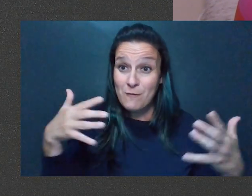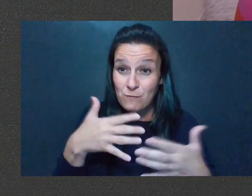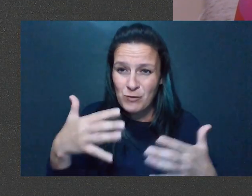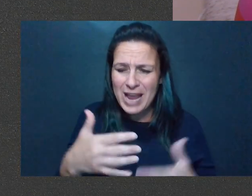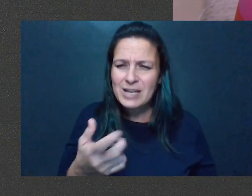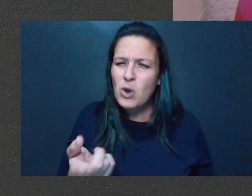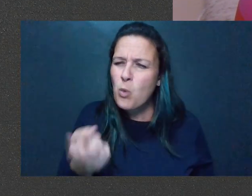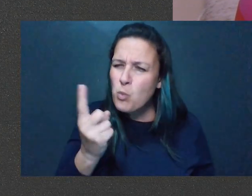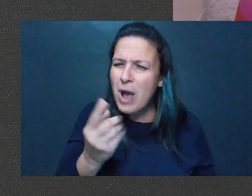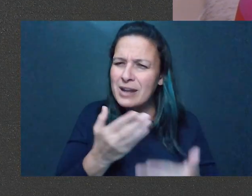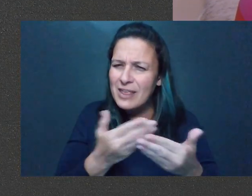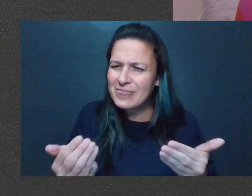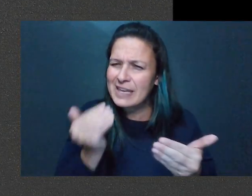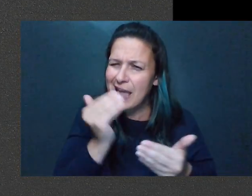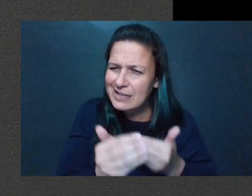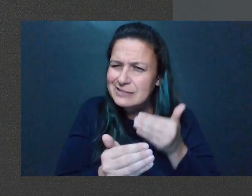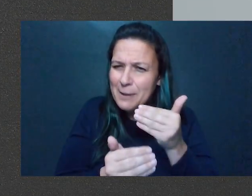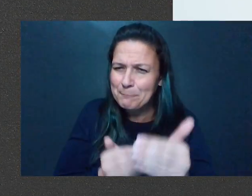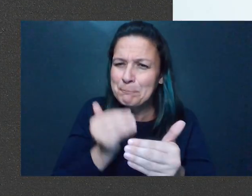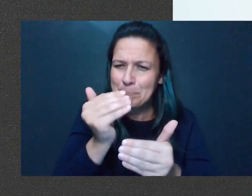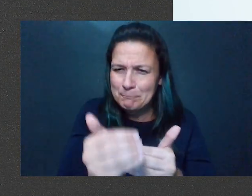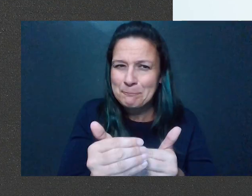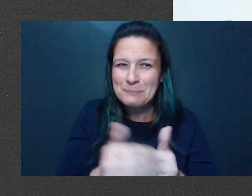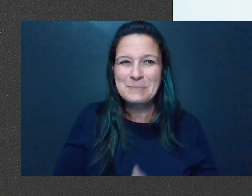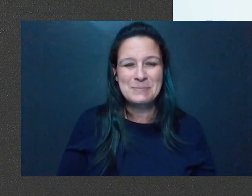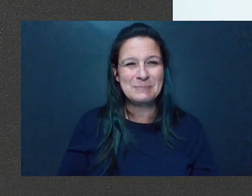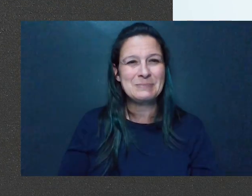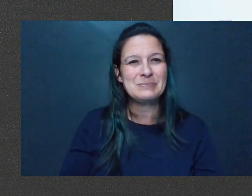one thing at a time.